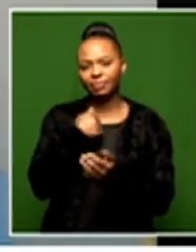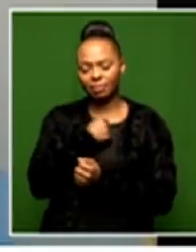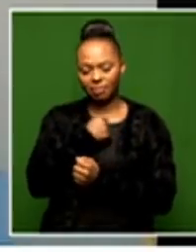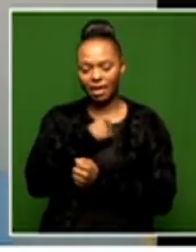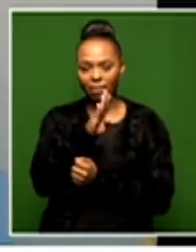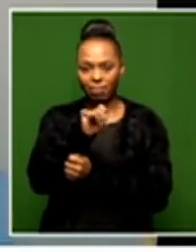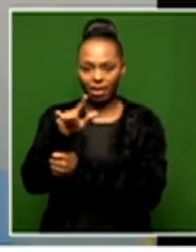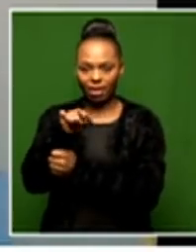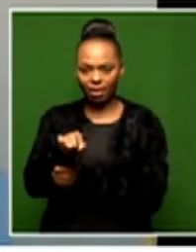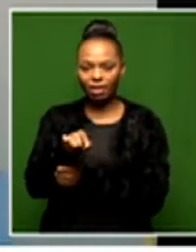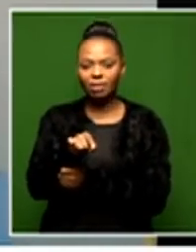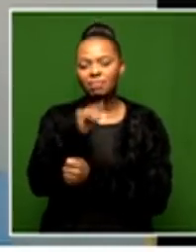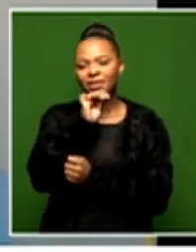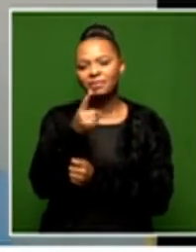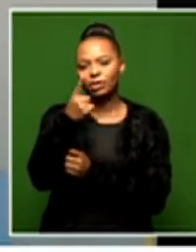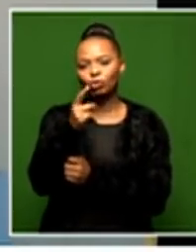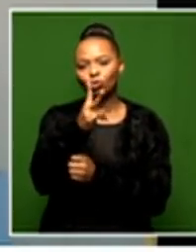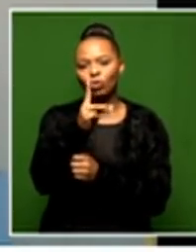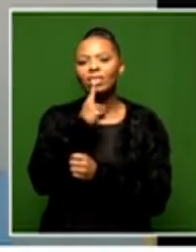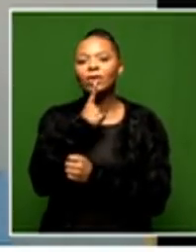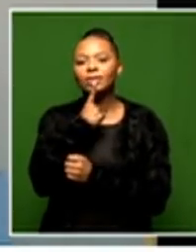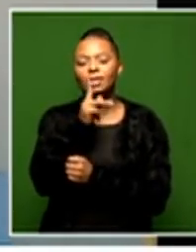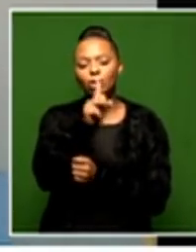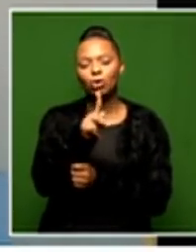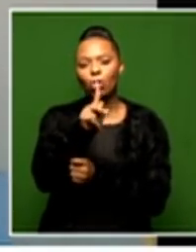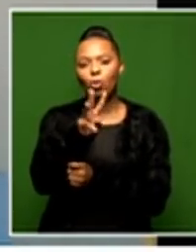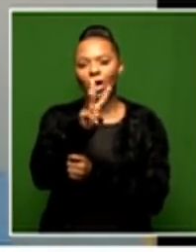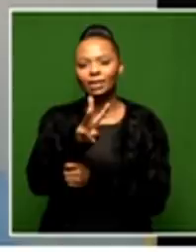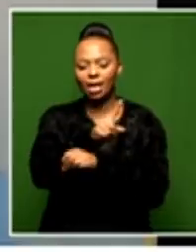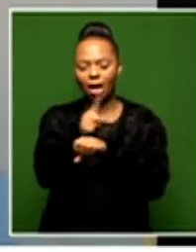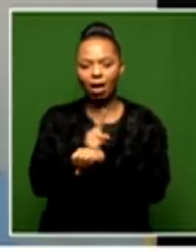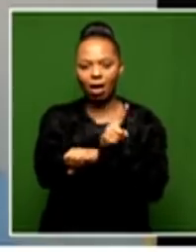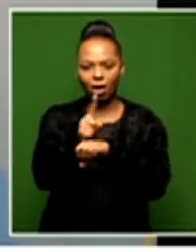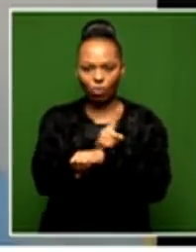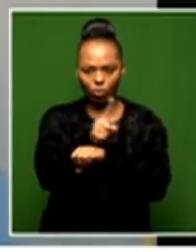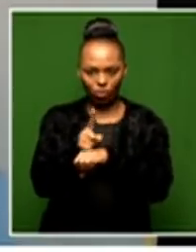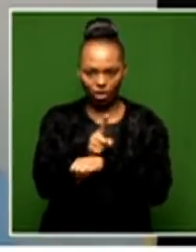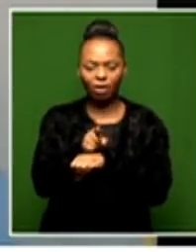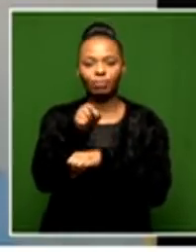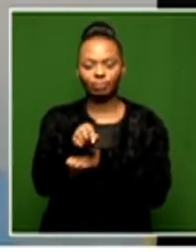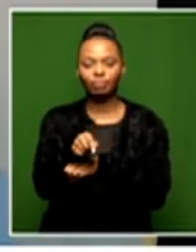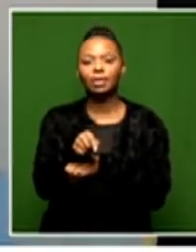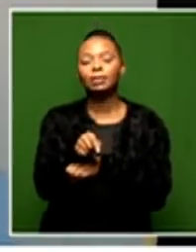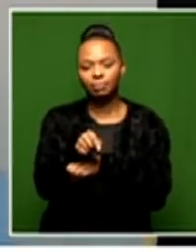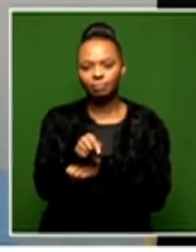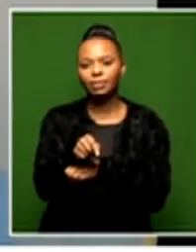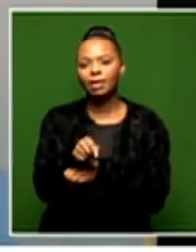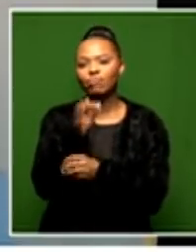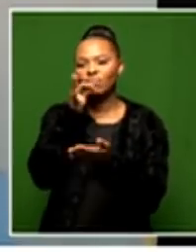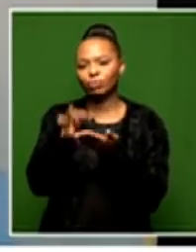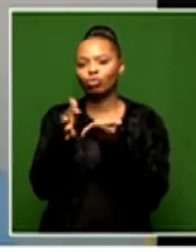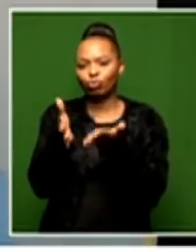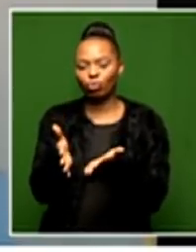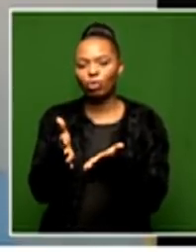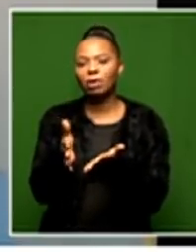it's roughly after the first 2,000 kilowatt hours, which is, to put that in perspective for people, that would